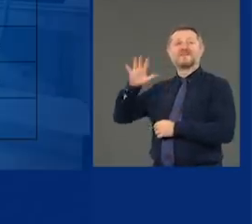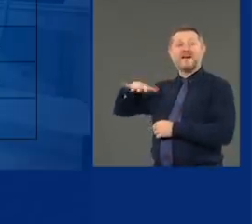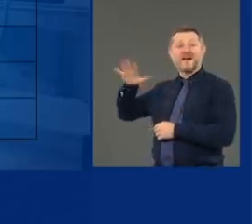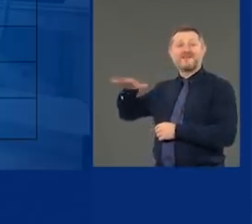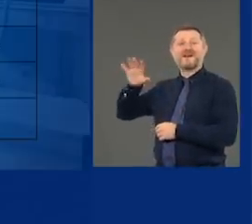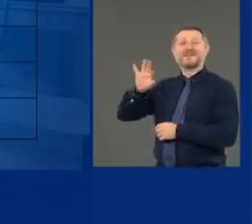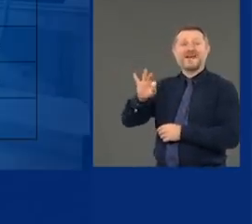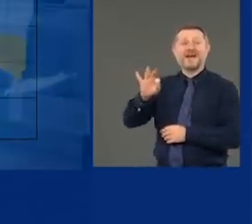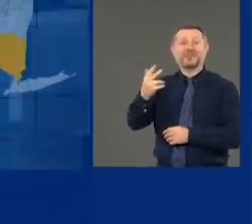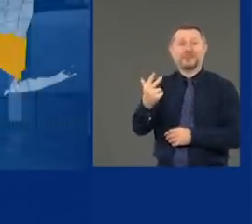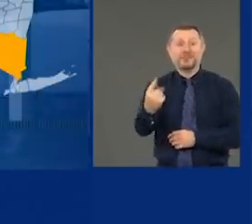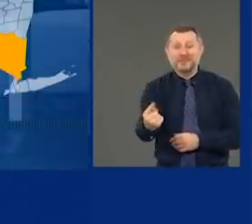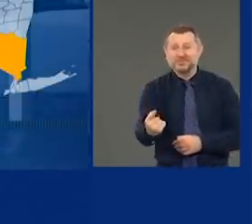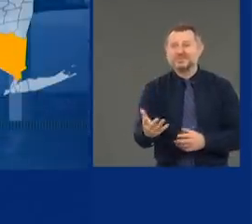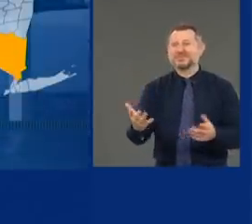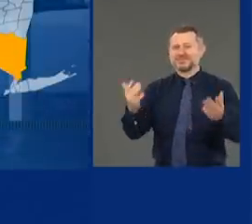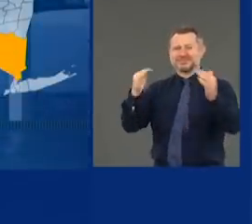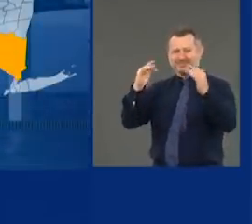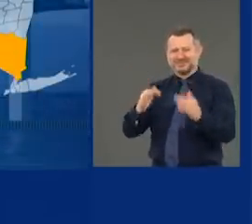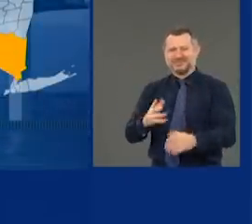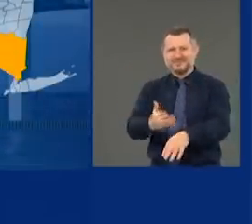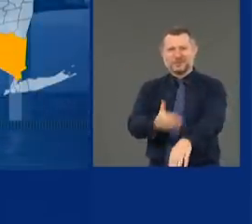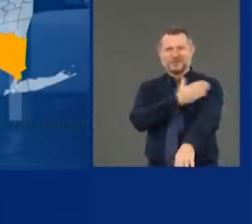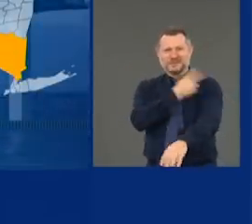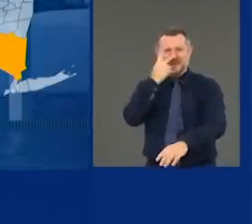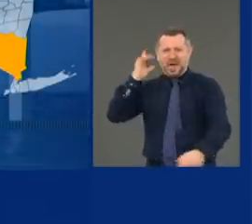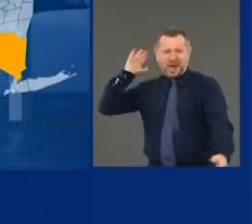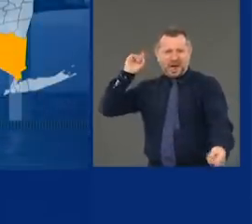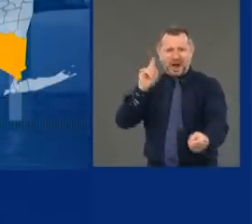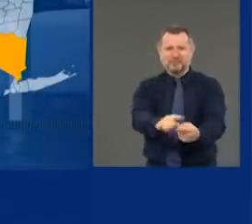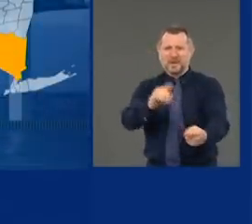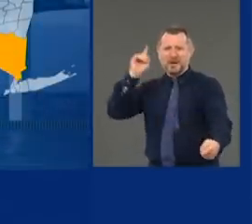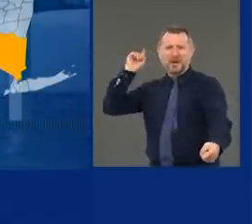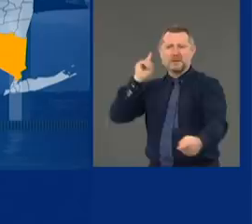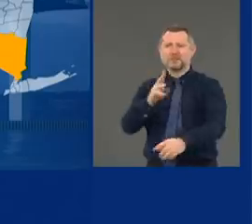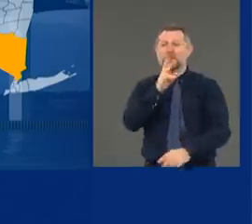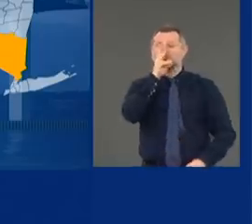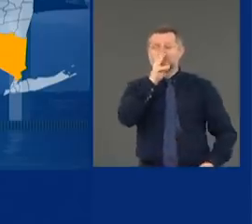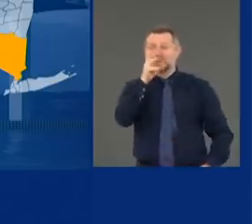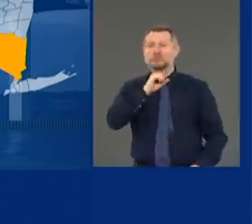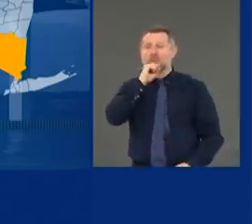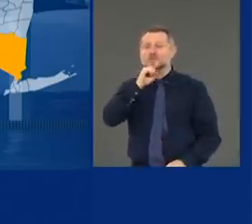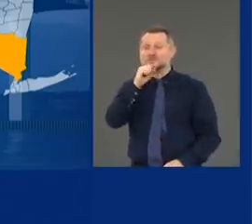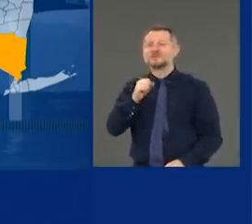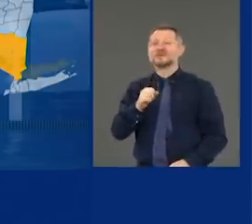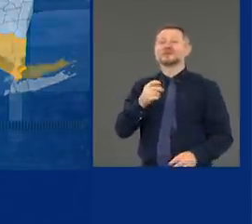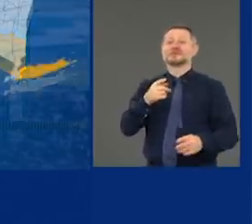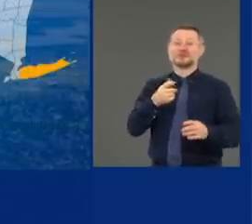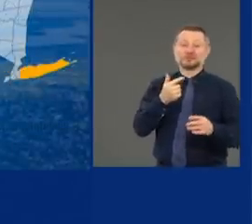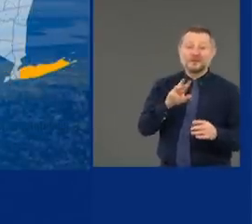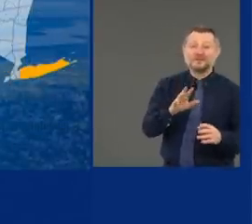how we're making decisions. Westchester, Rockland, Hudson Valley will enter phase 2